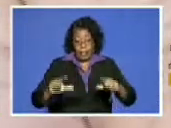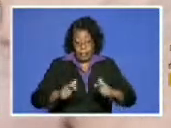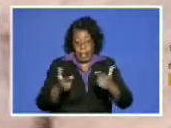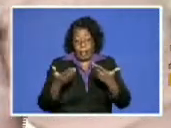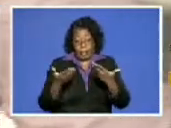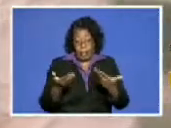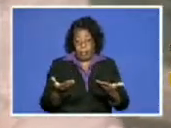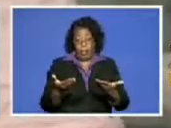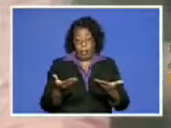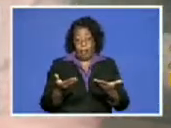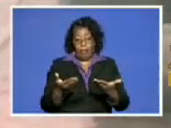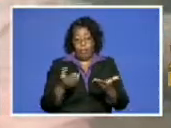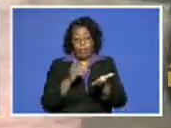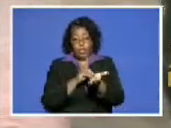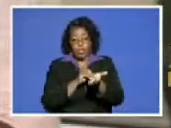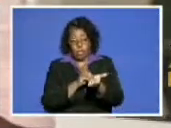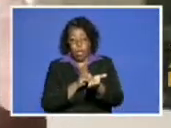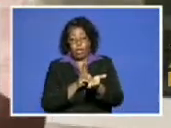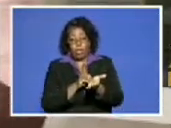feed is